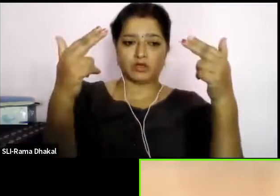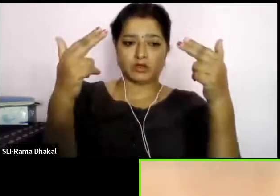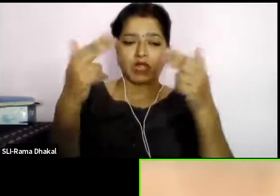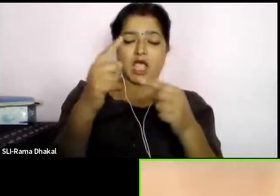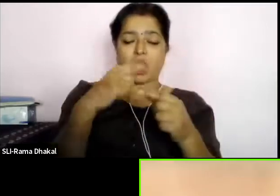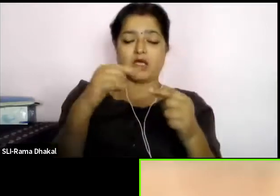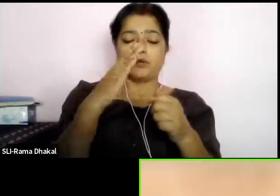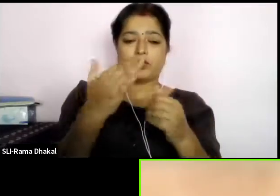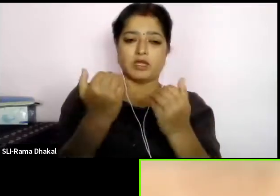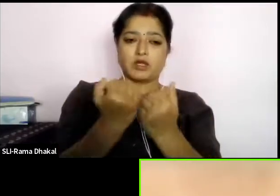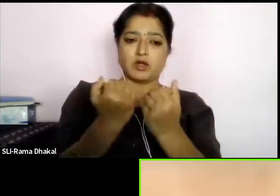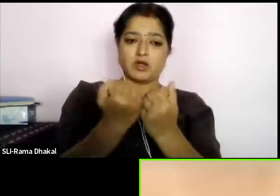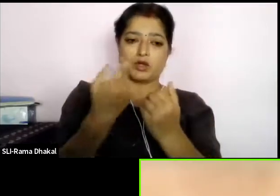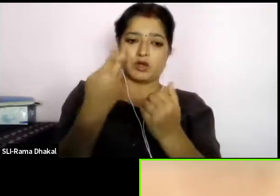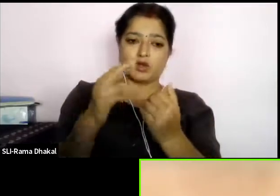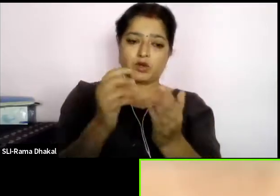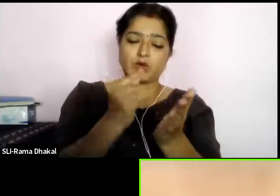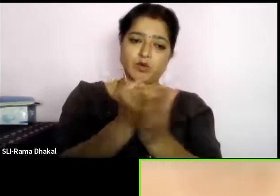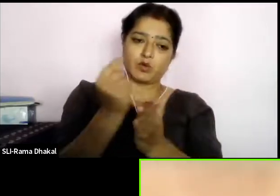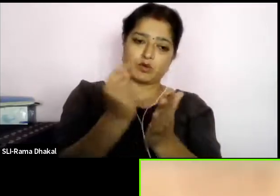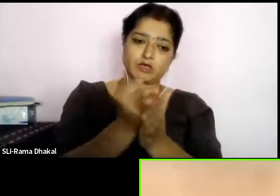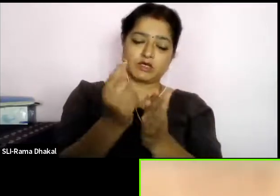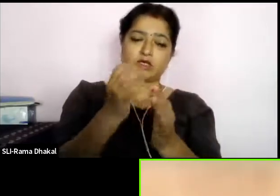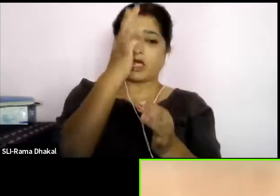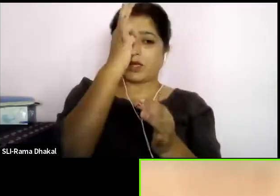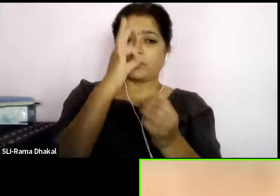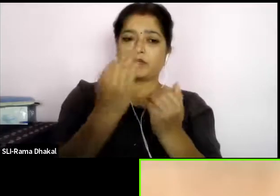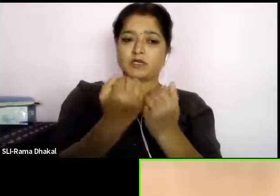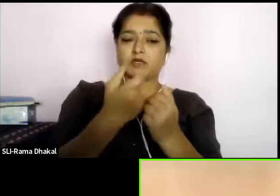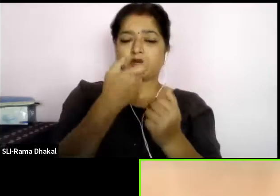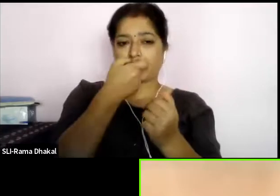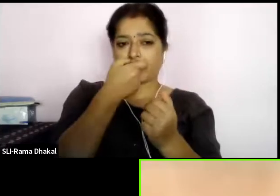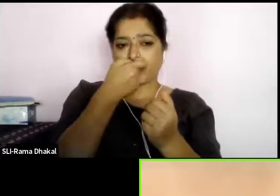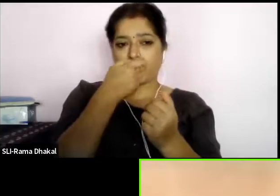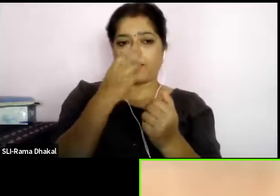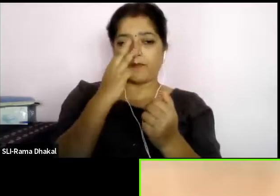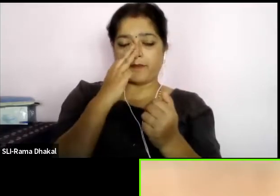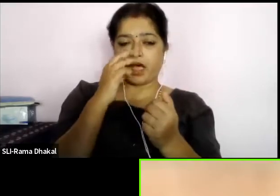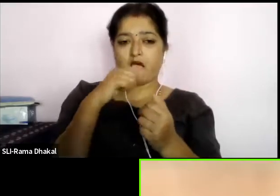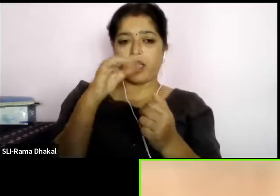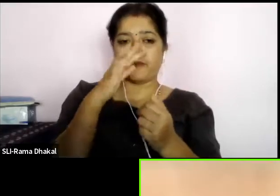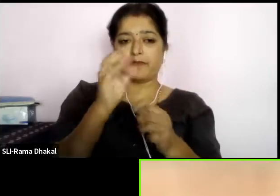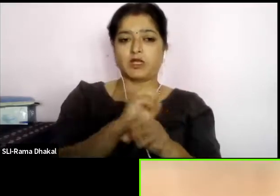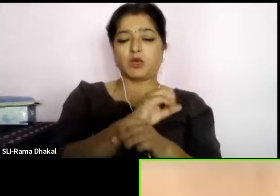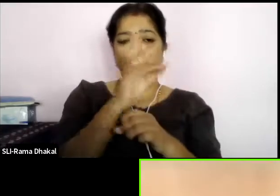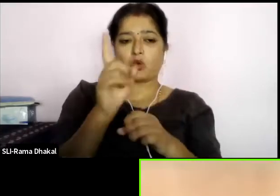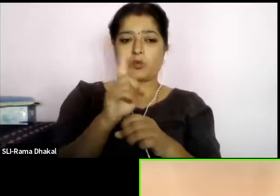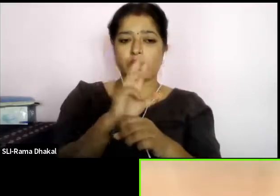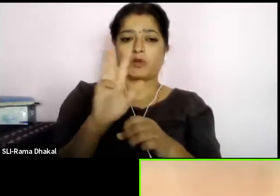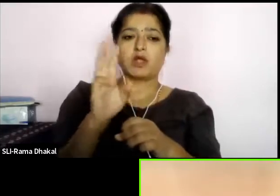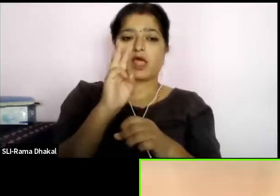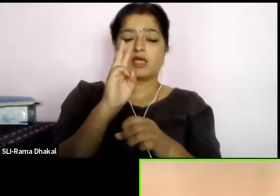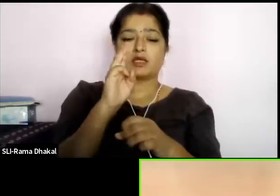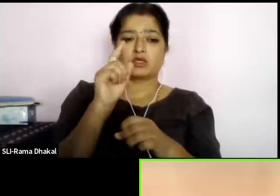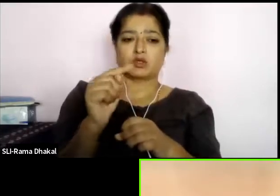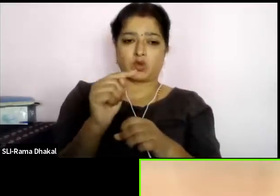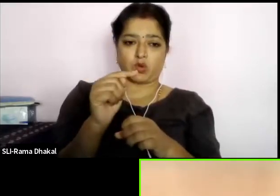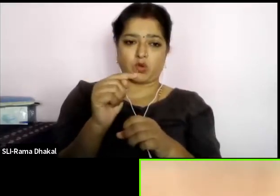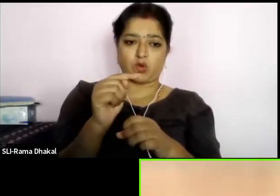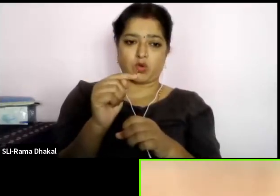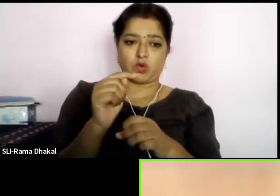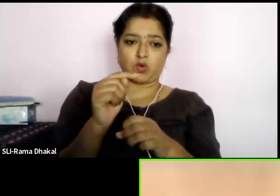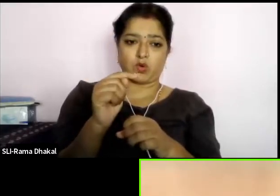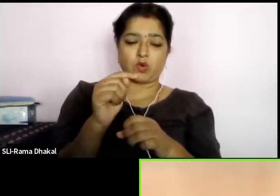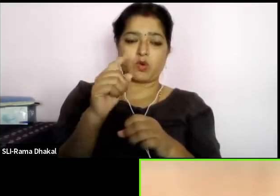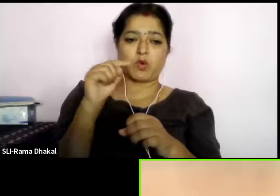COVID resilience, response, and recovery, I would say that the marginalized groups, the intersectional